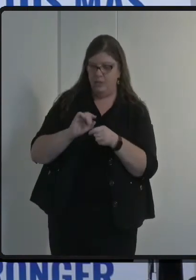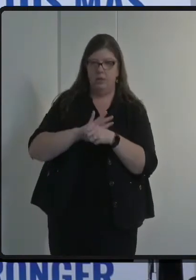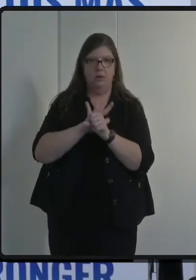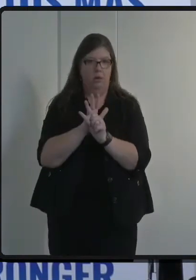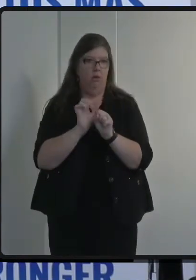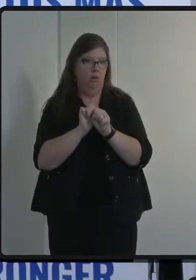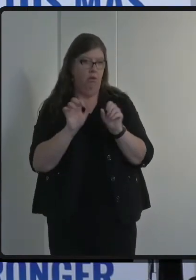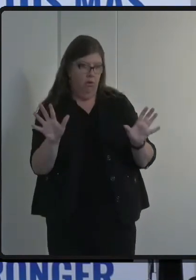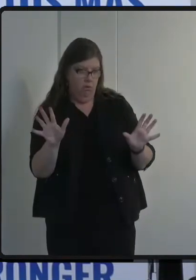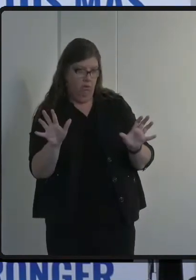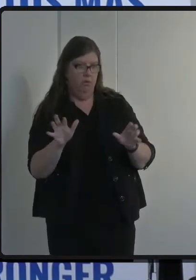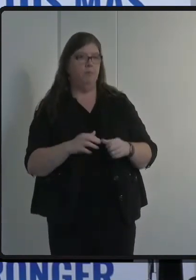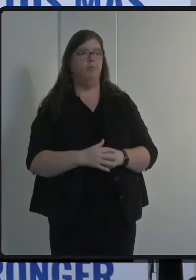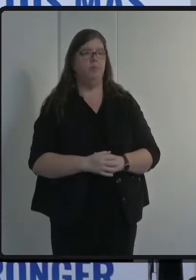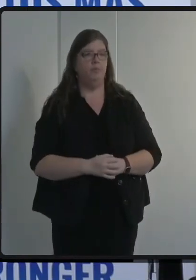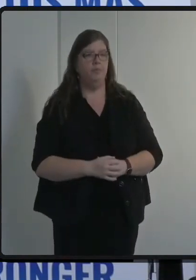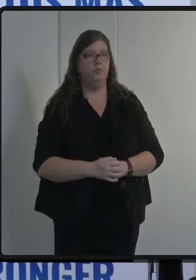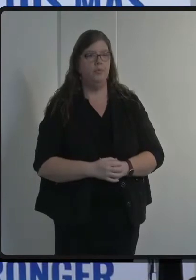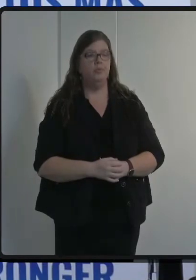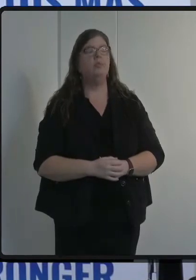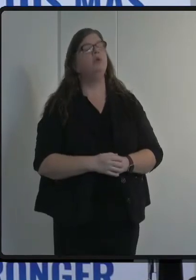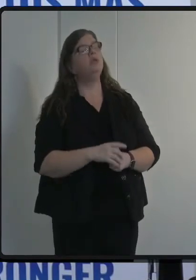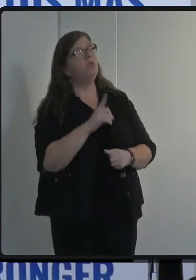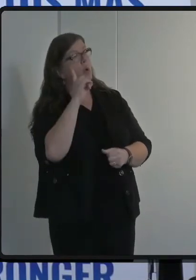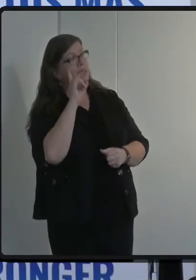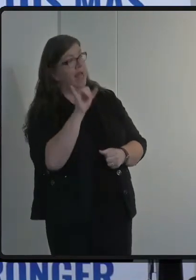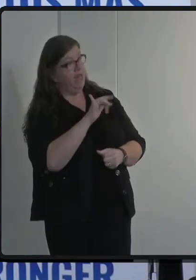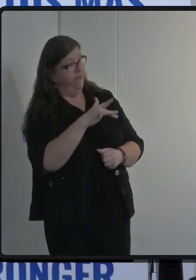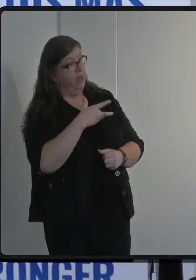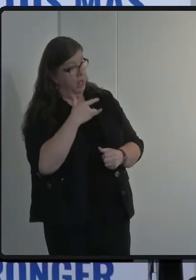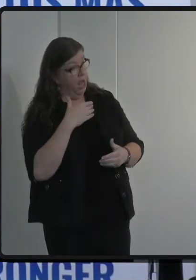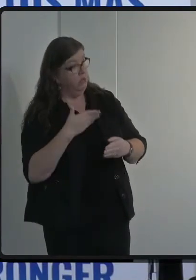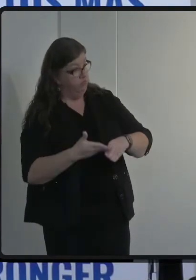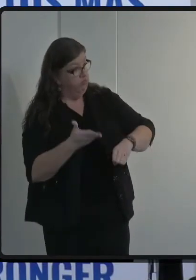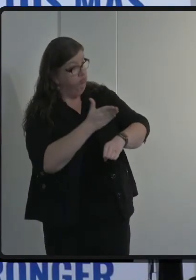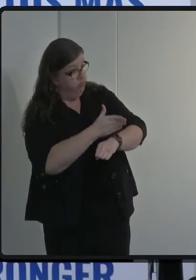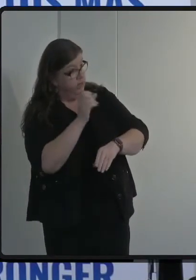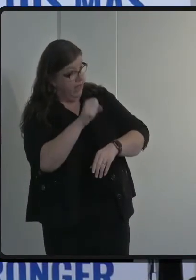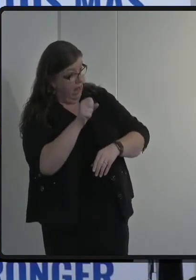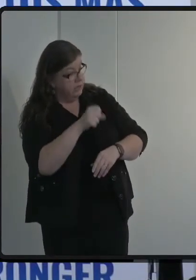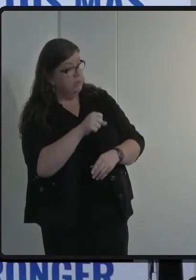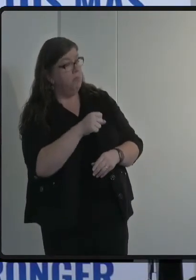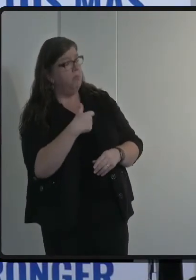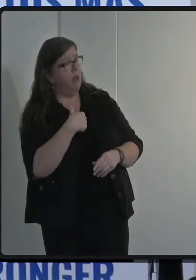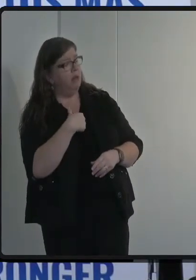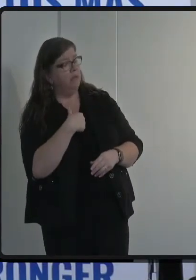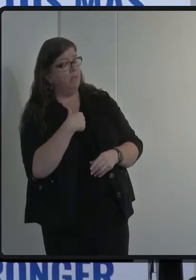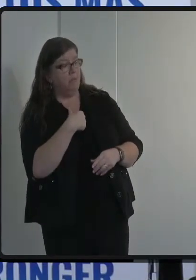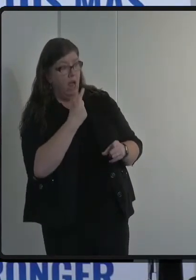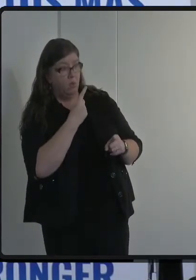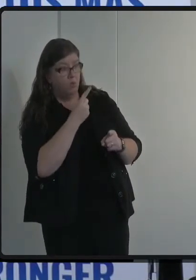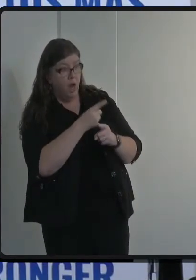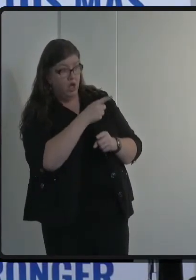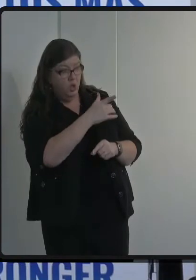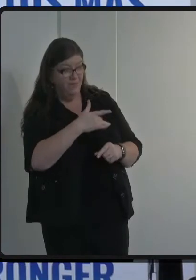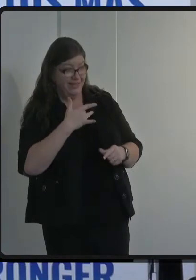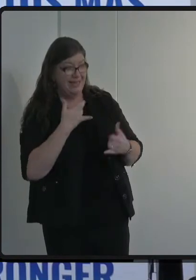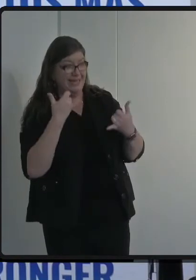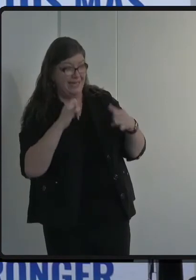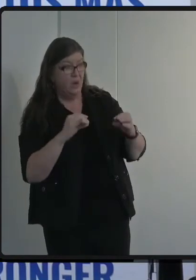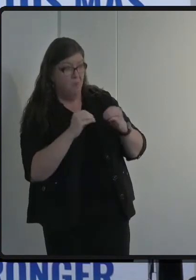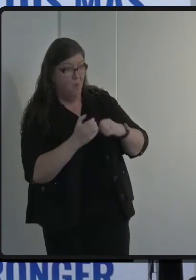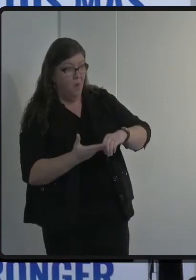of transmission. So it sounds like you feel like you've made progress, but is it safe to say that you feel there's still